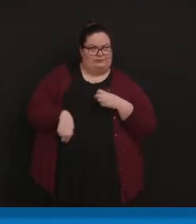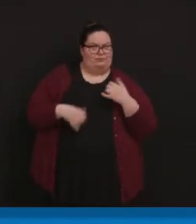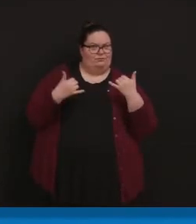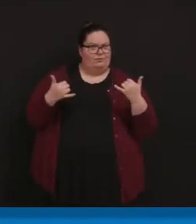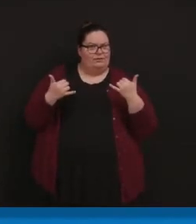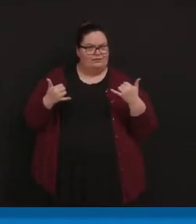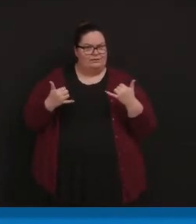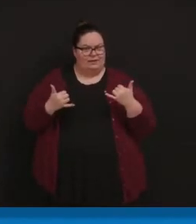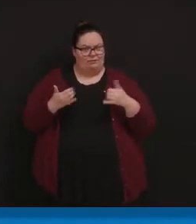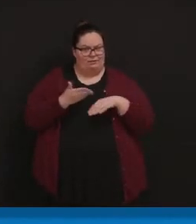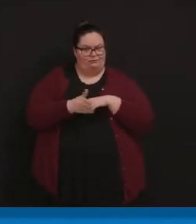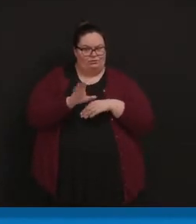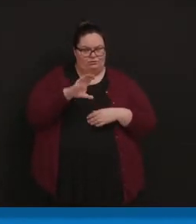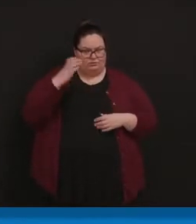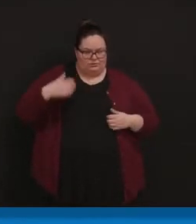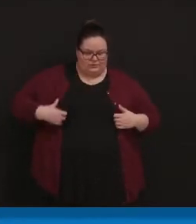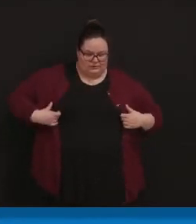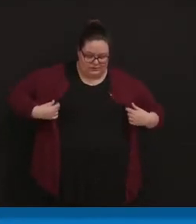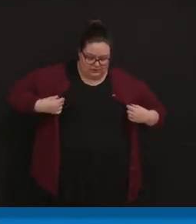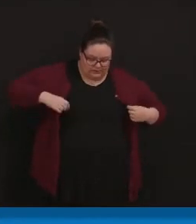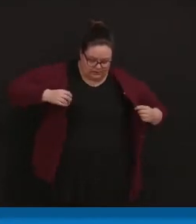period post-Christmas?